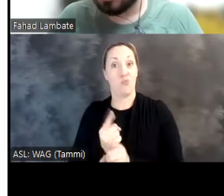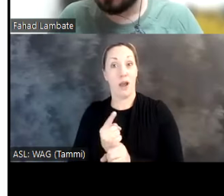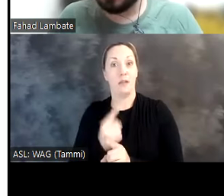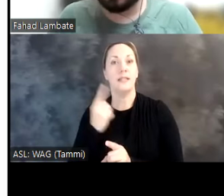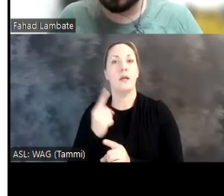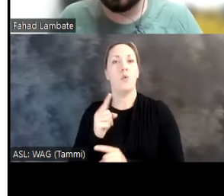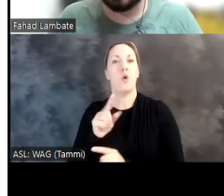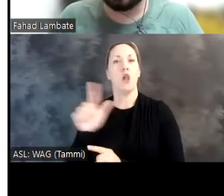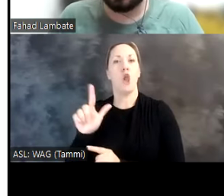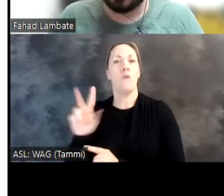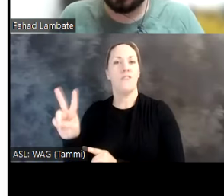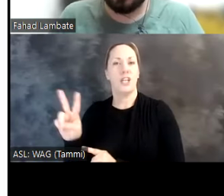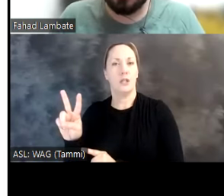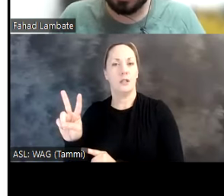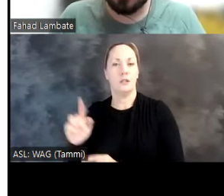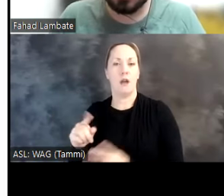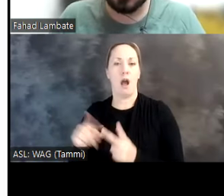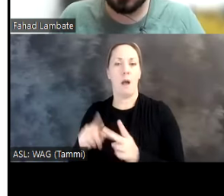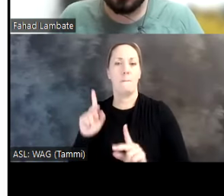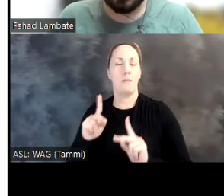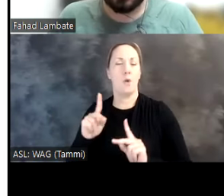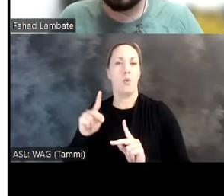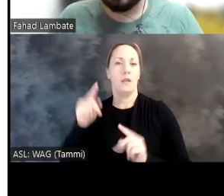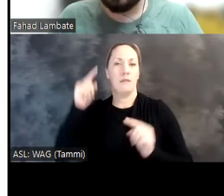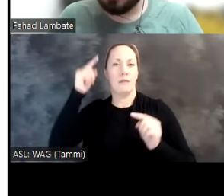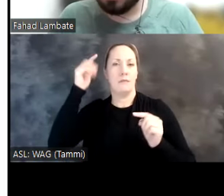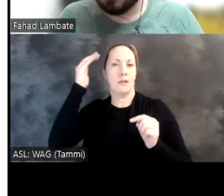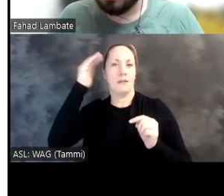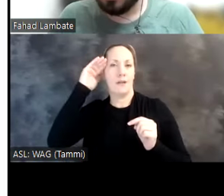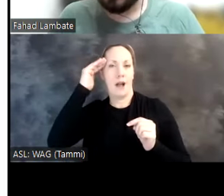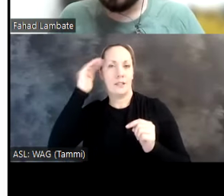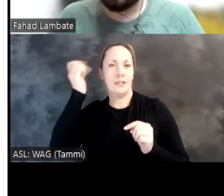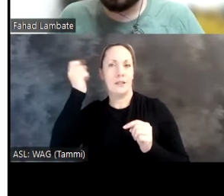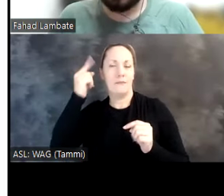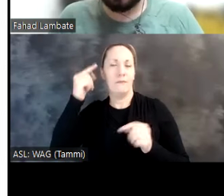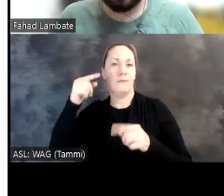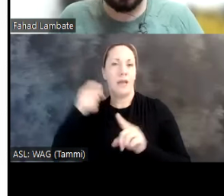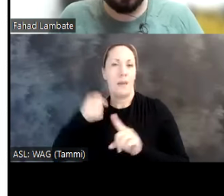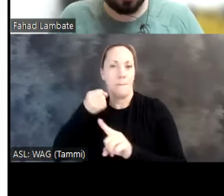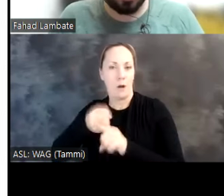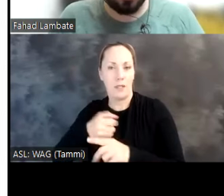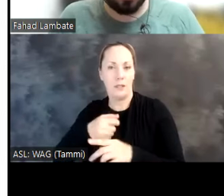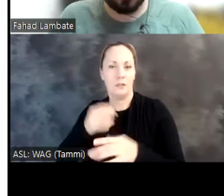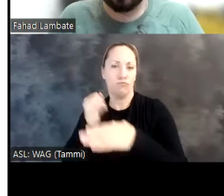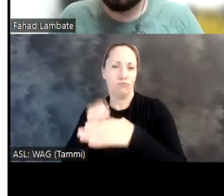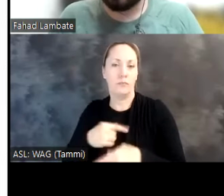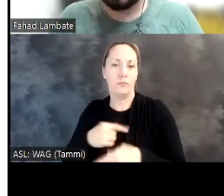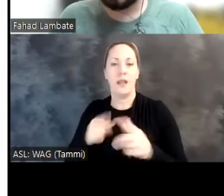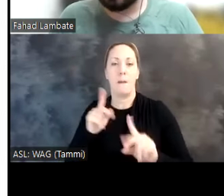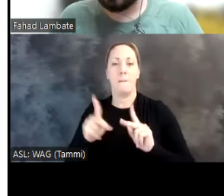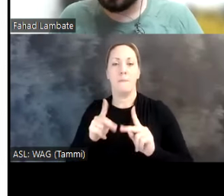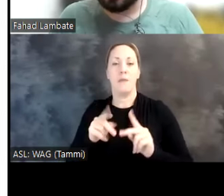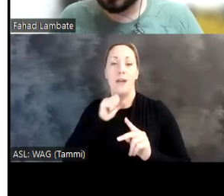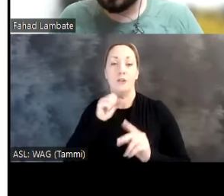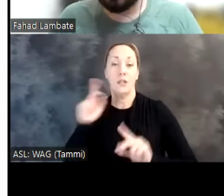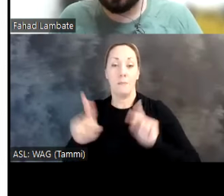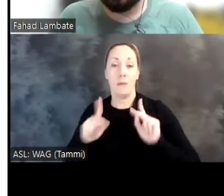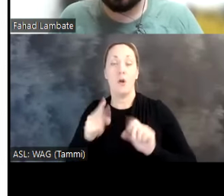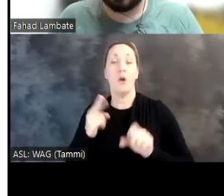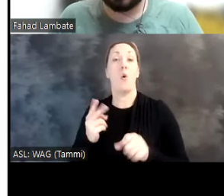vision, people with cognitive impairments, elderly people, people with keyboard alone who will just use